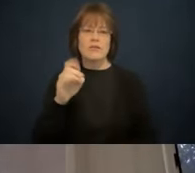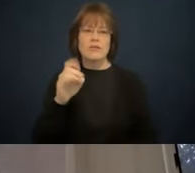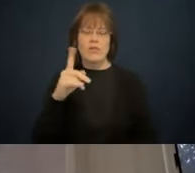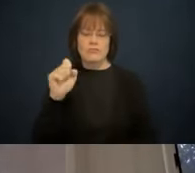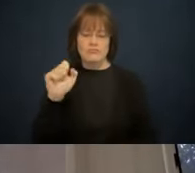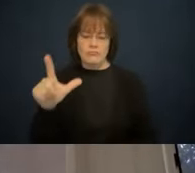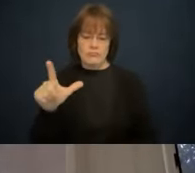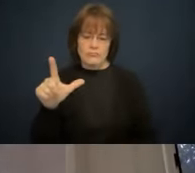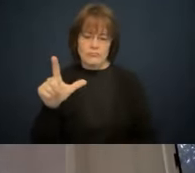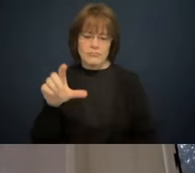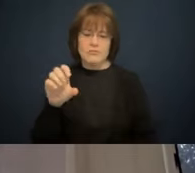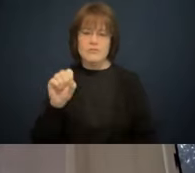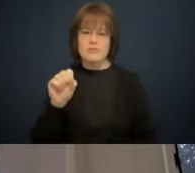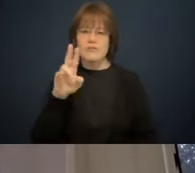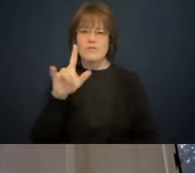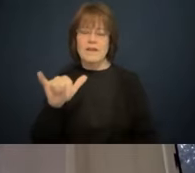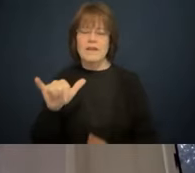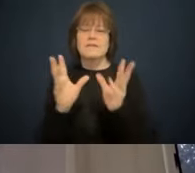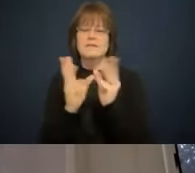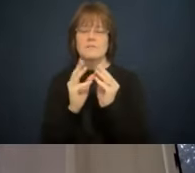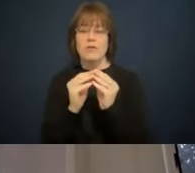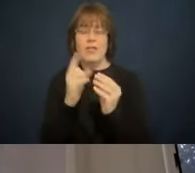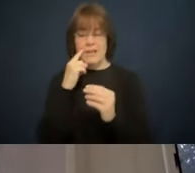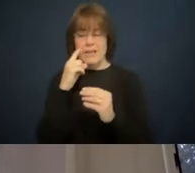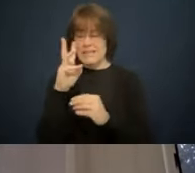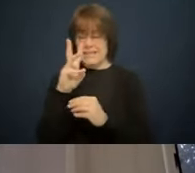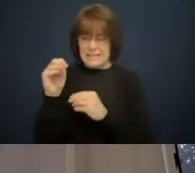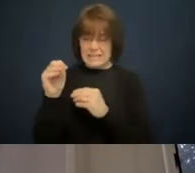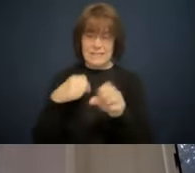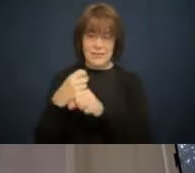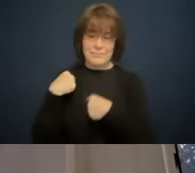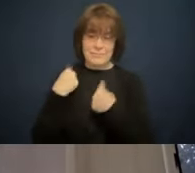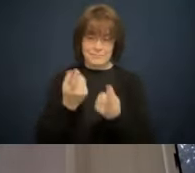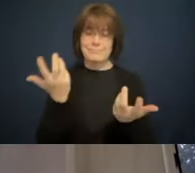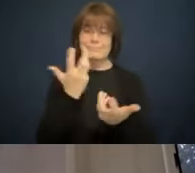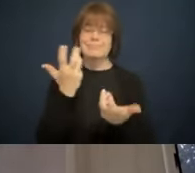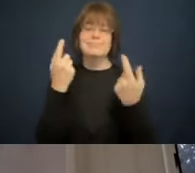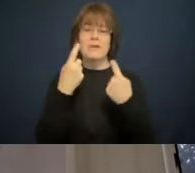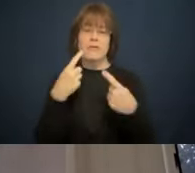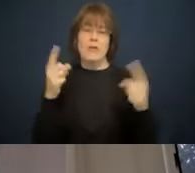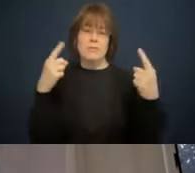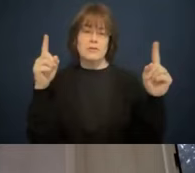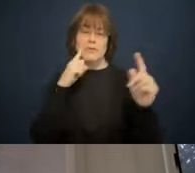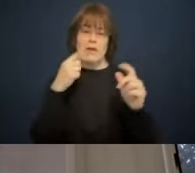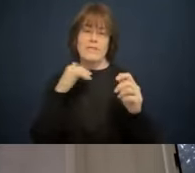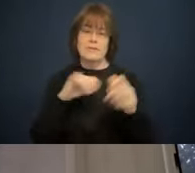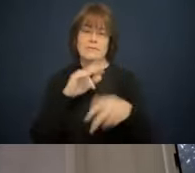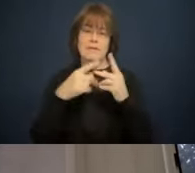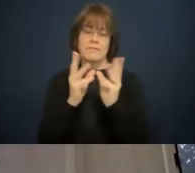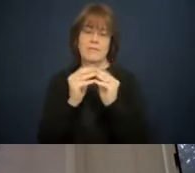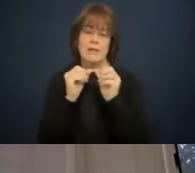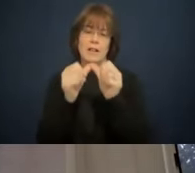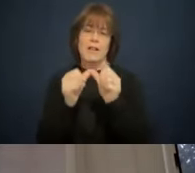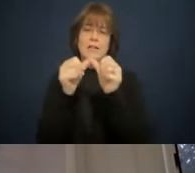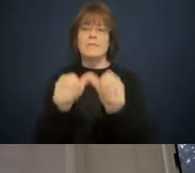Seminar. You think about it, 60 years is quite an accomplishment to have an ongoing meeting like that. As